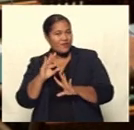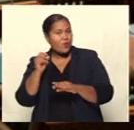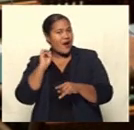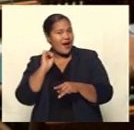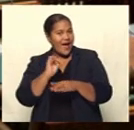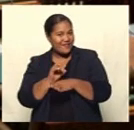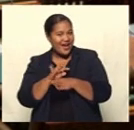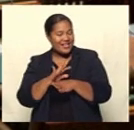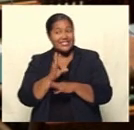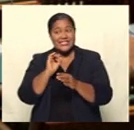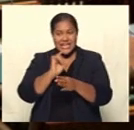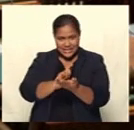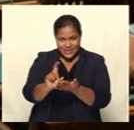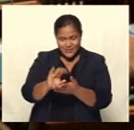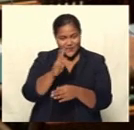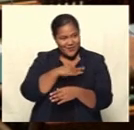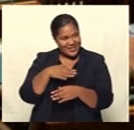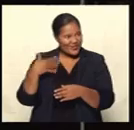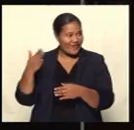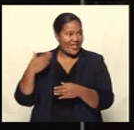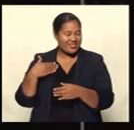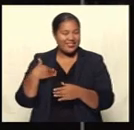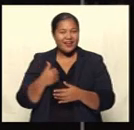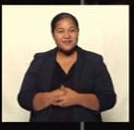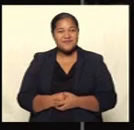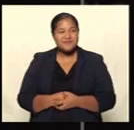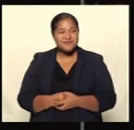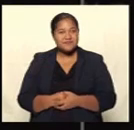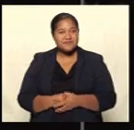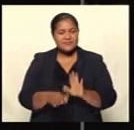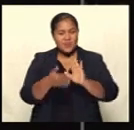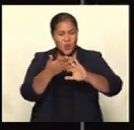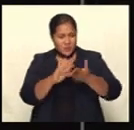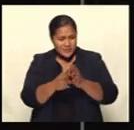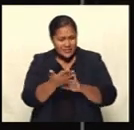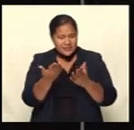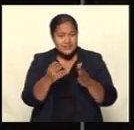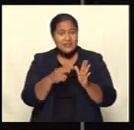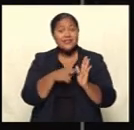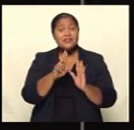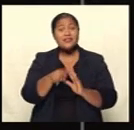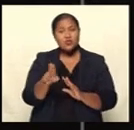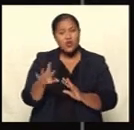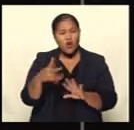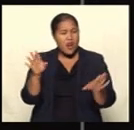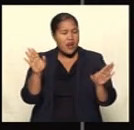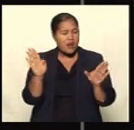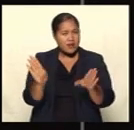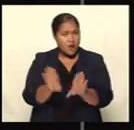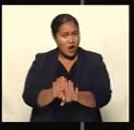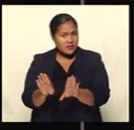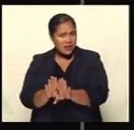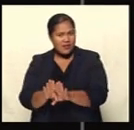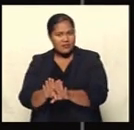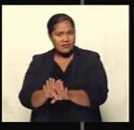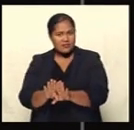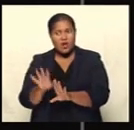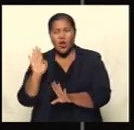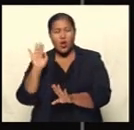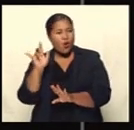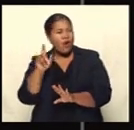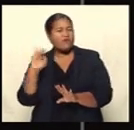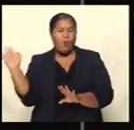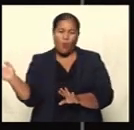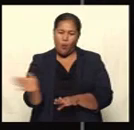clearance of the Ministry of Health. A community in Nosori which is on lockdown is calling for a total lockdown of